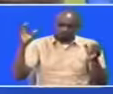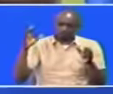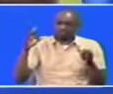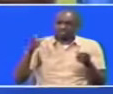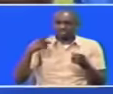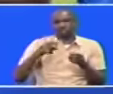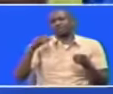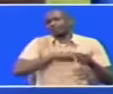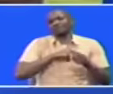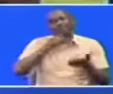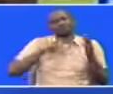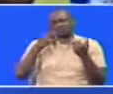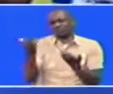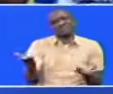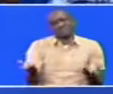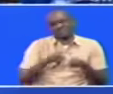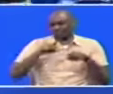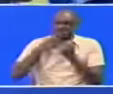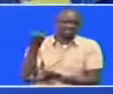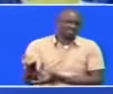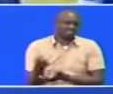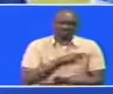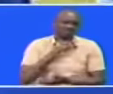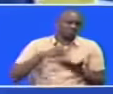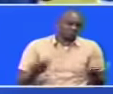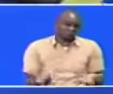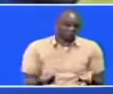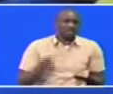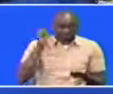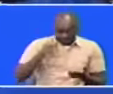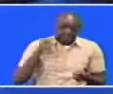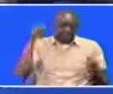how do you benefit from that? So let's purpose to enjoy the game.